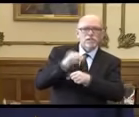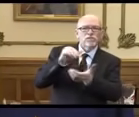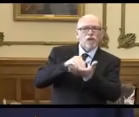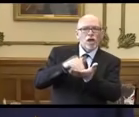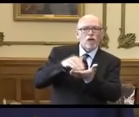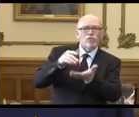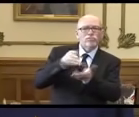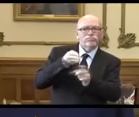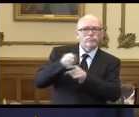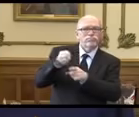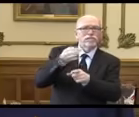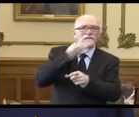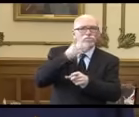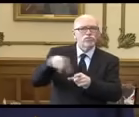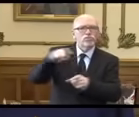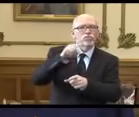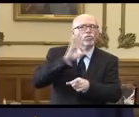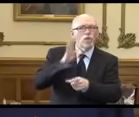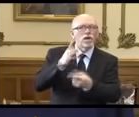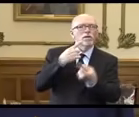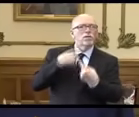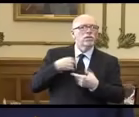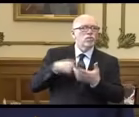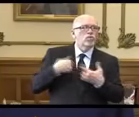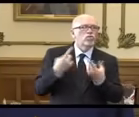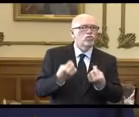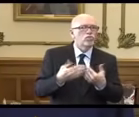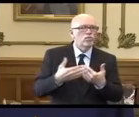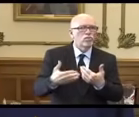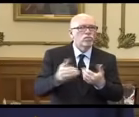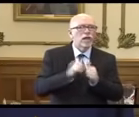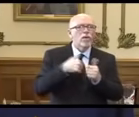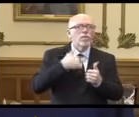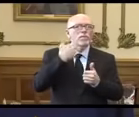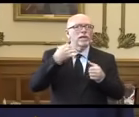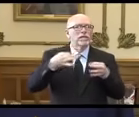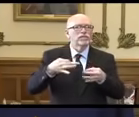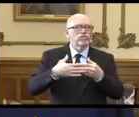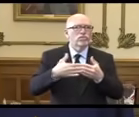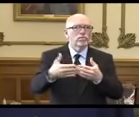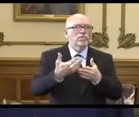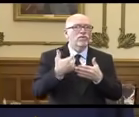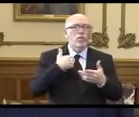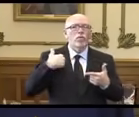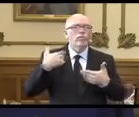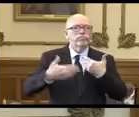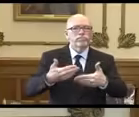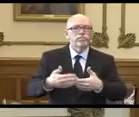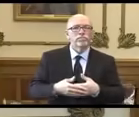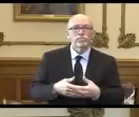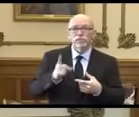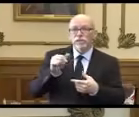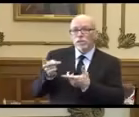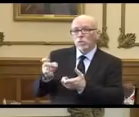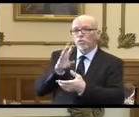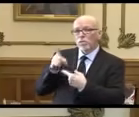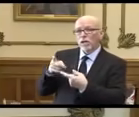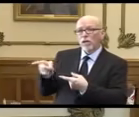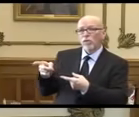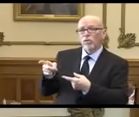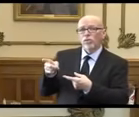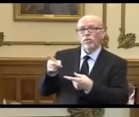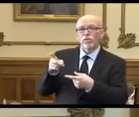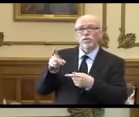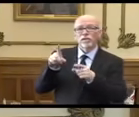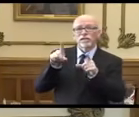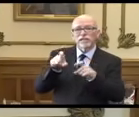experts point out what we need to know, how to be informed about the decisions that we make before we make them. And Dr. Dan, you want to talk about the totality of the